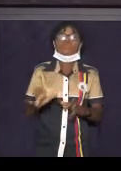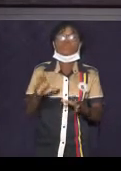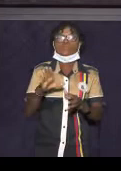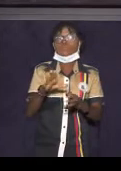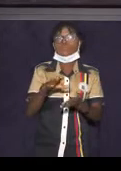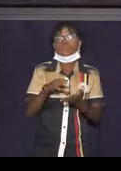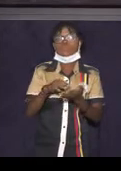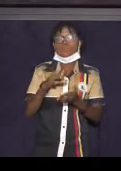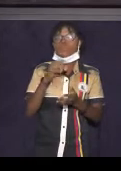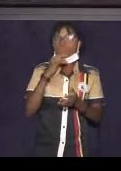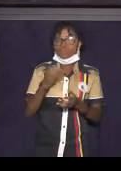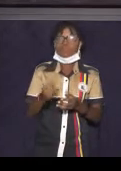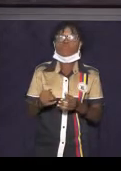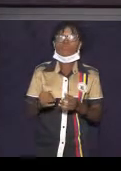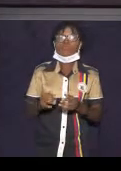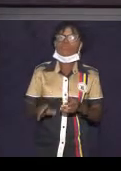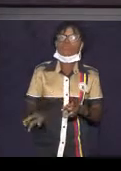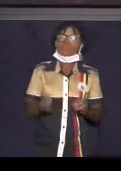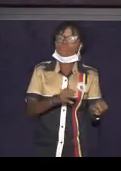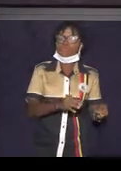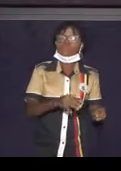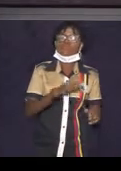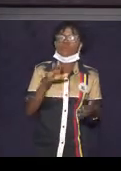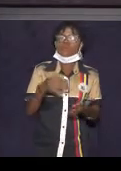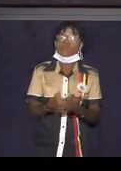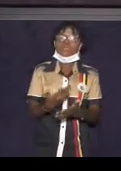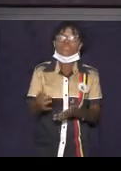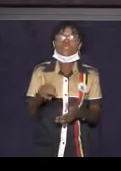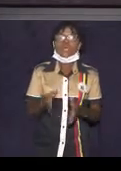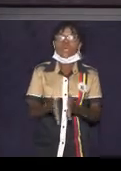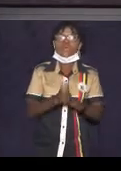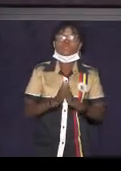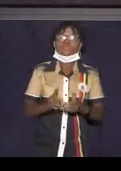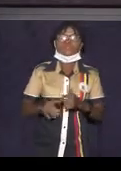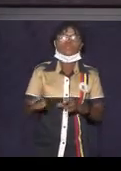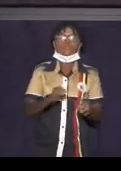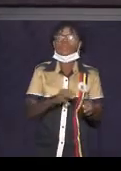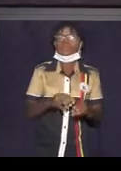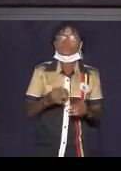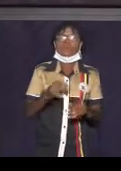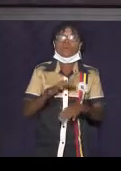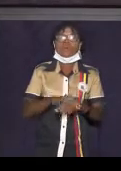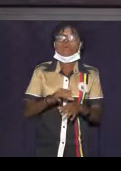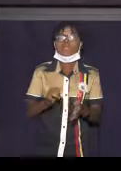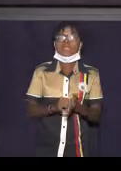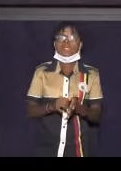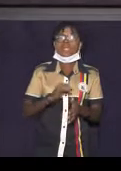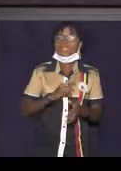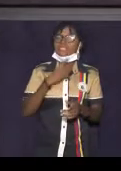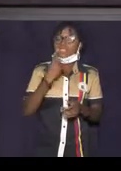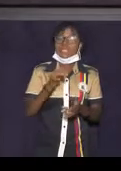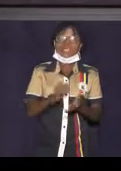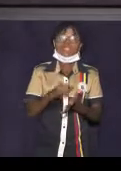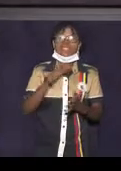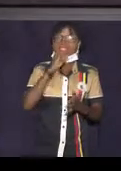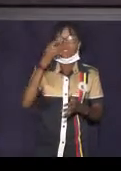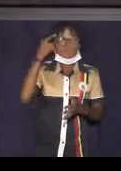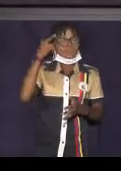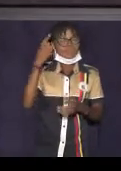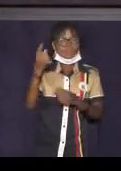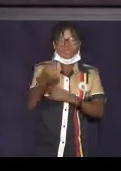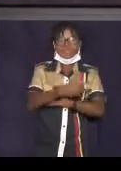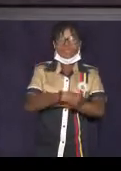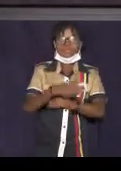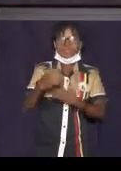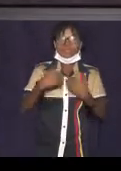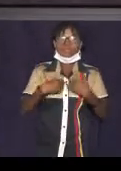comply with the instruction given to you. On that note, I say, that's it for today.